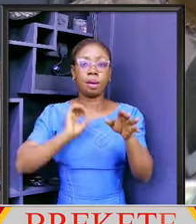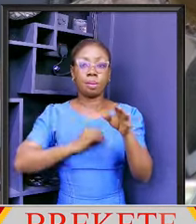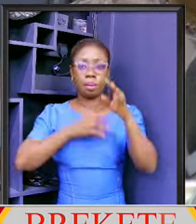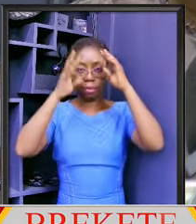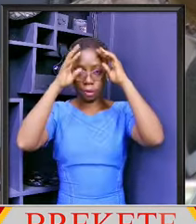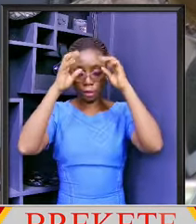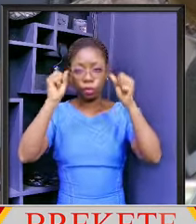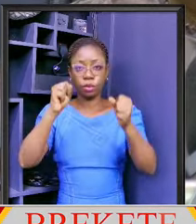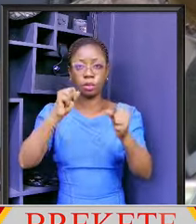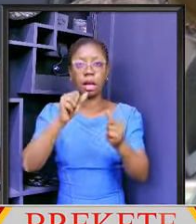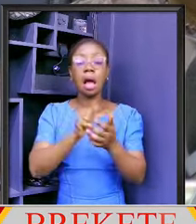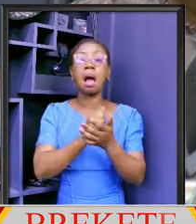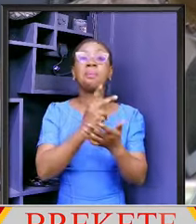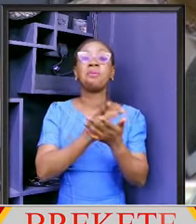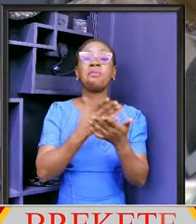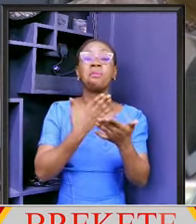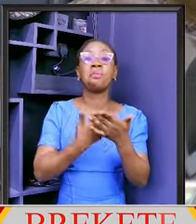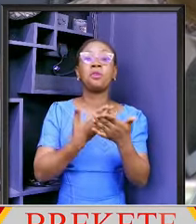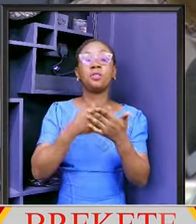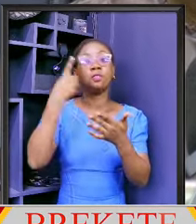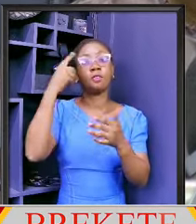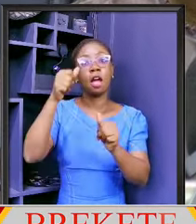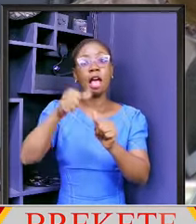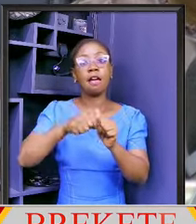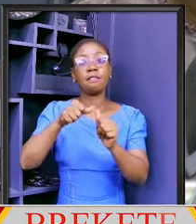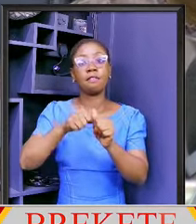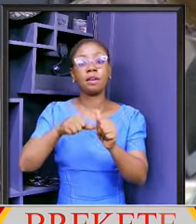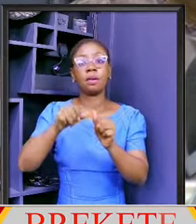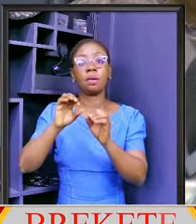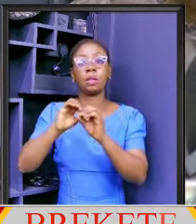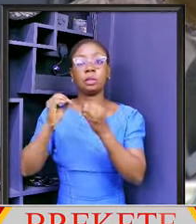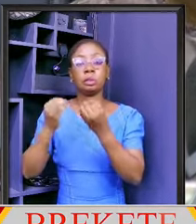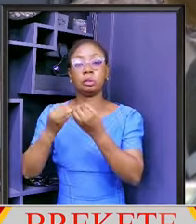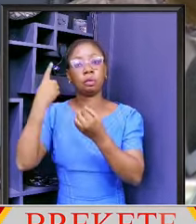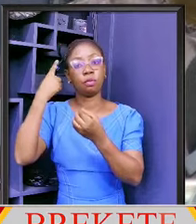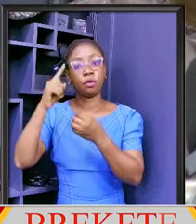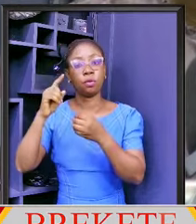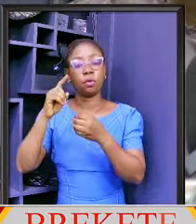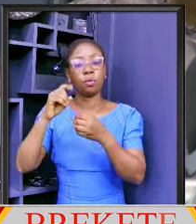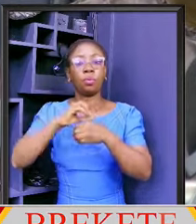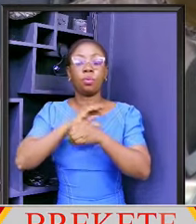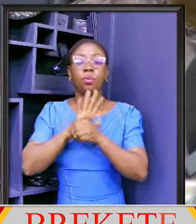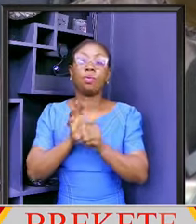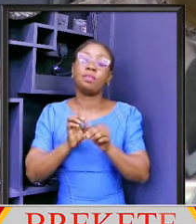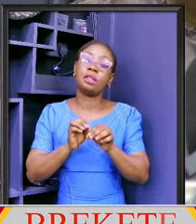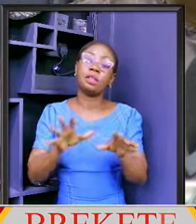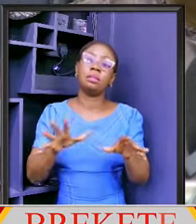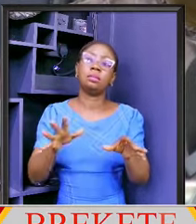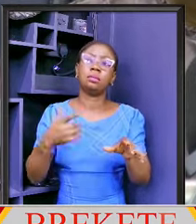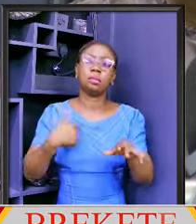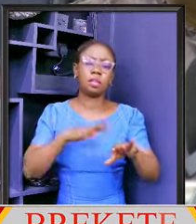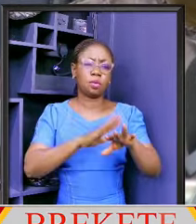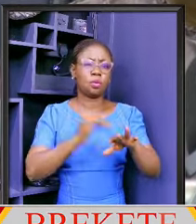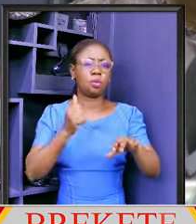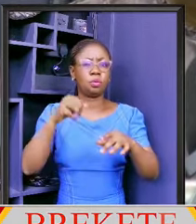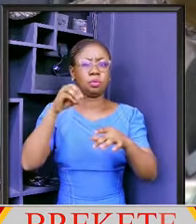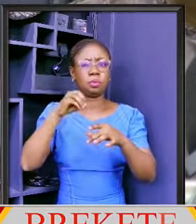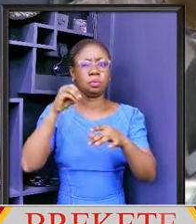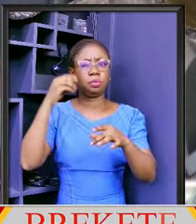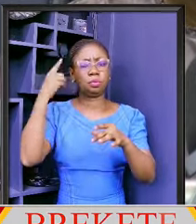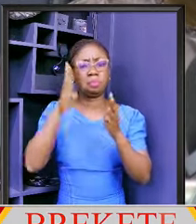organization association for COVID-19. We were called for a meeting by our own president in our headquarters in